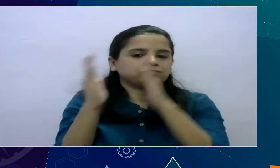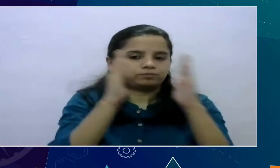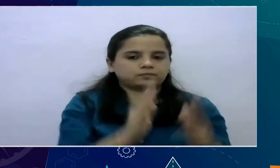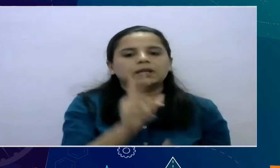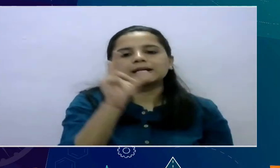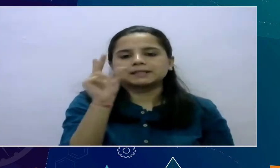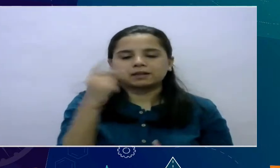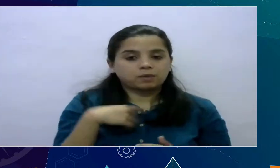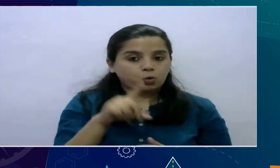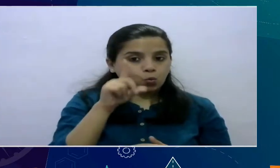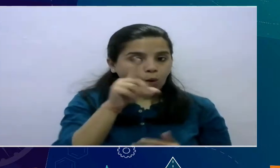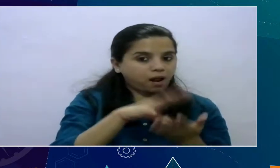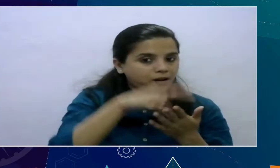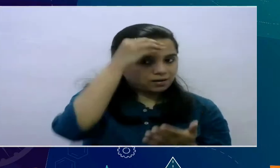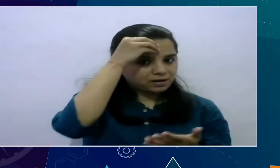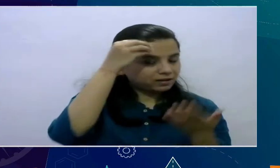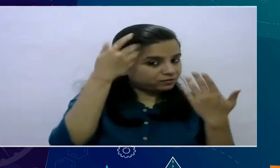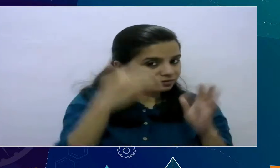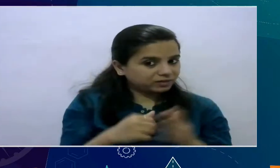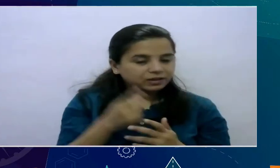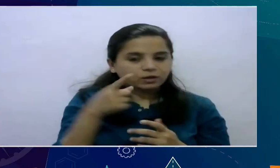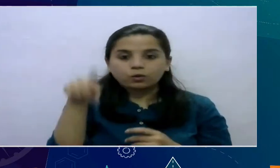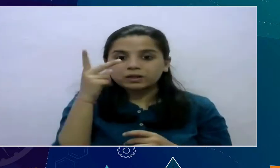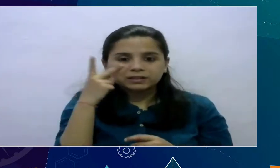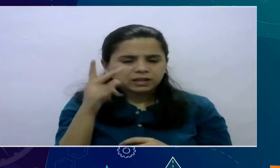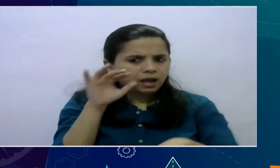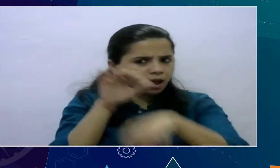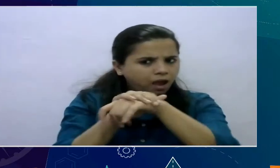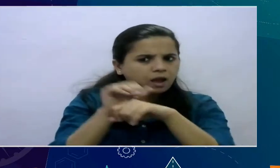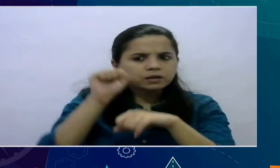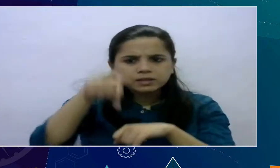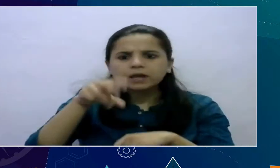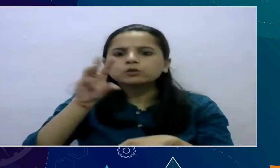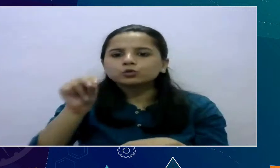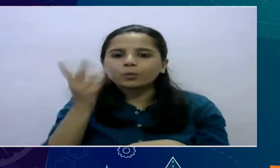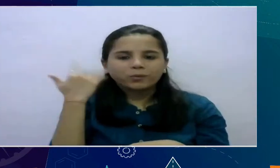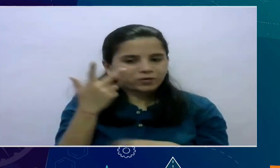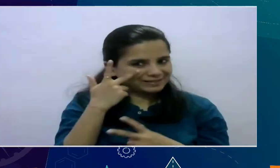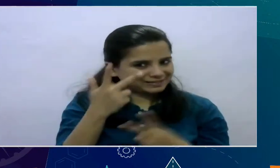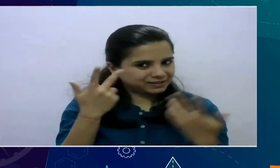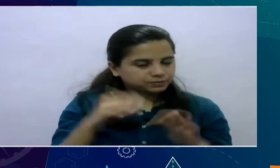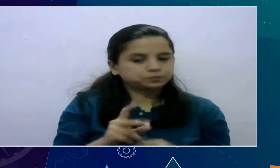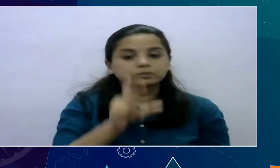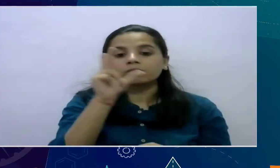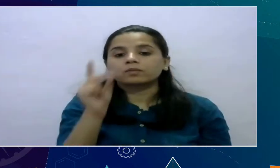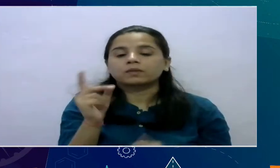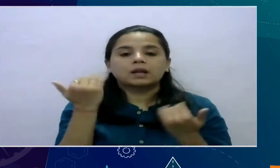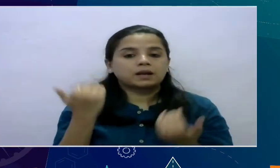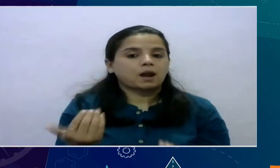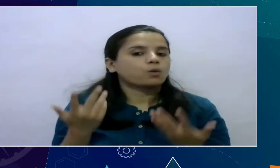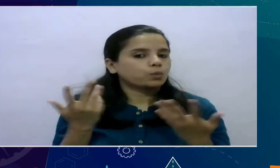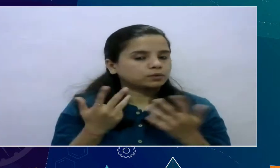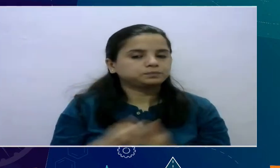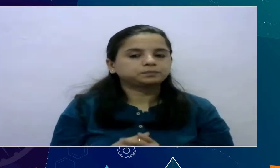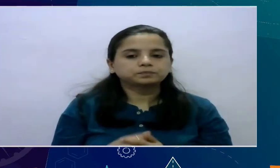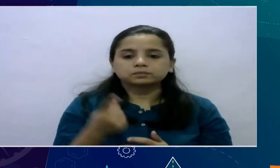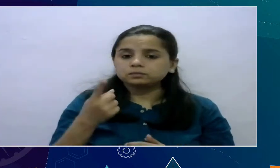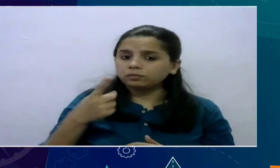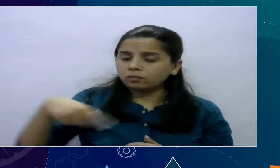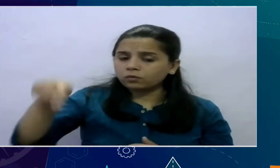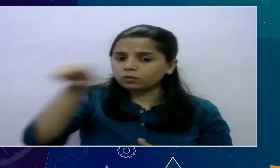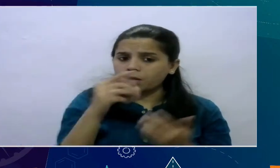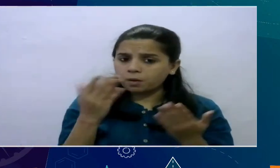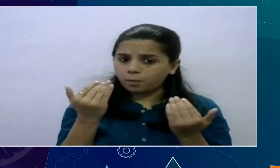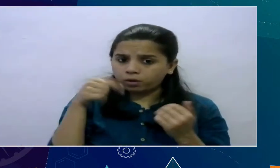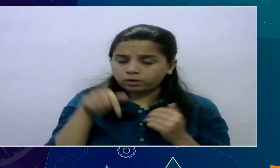We learned one property, that whether you are able to see or not. The second property is whether you will be able